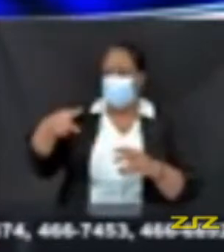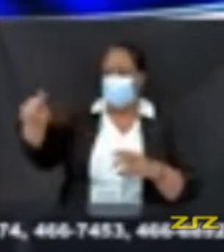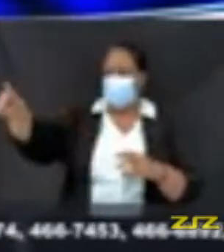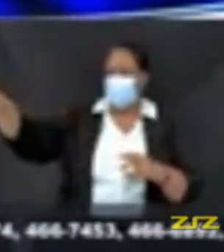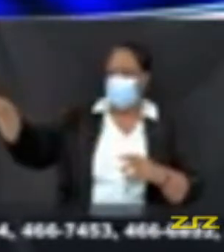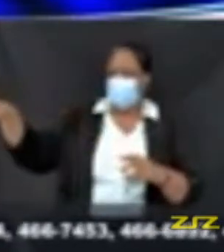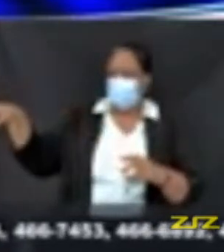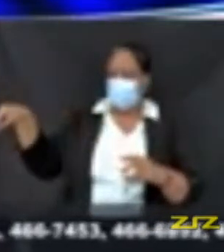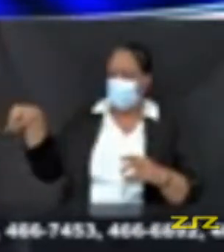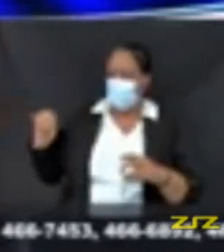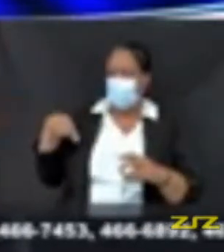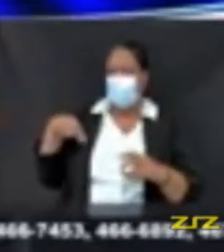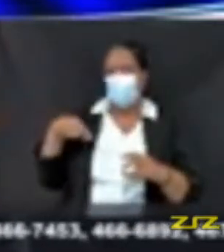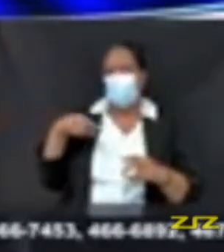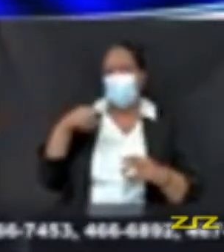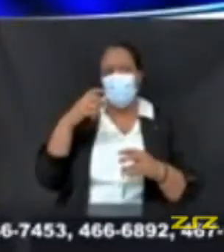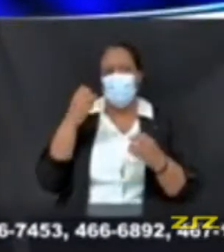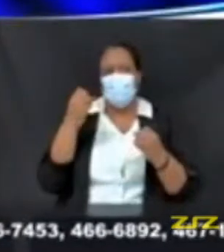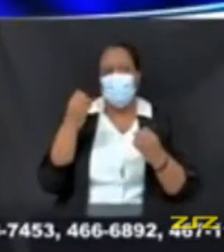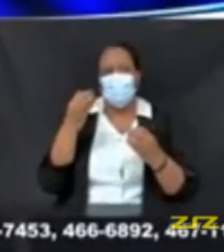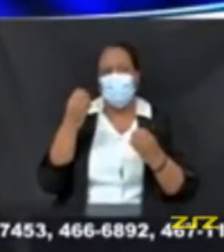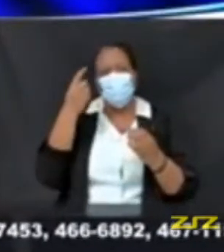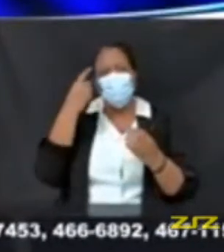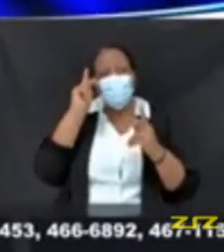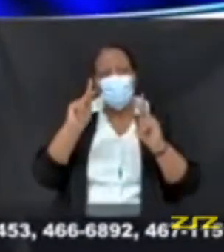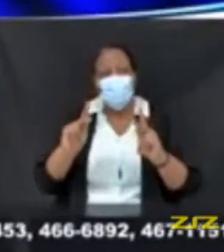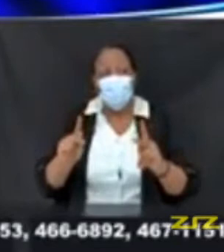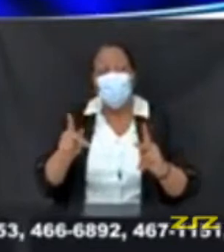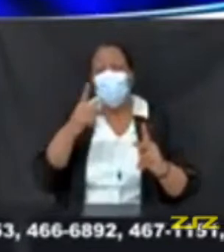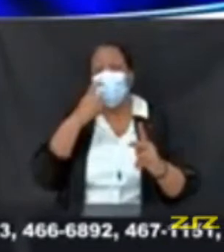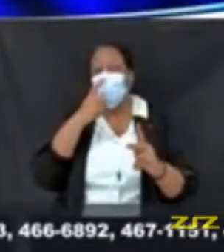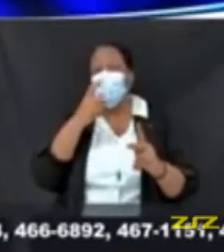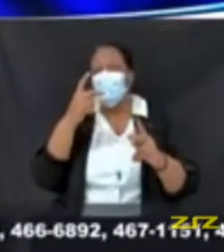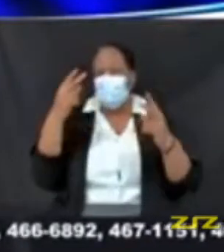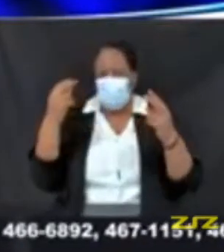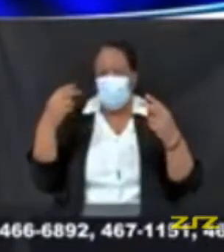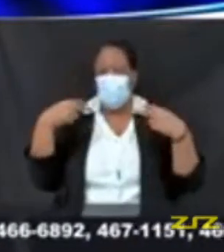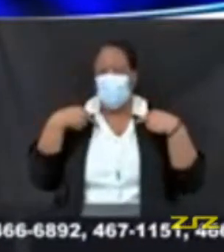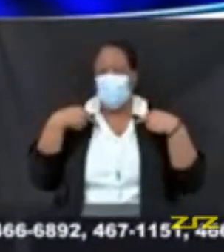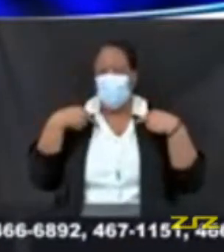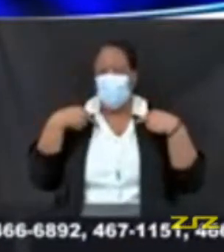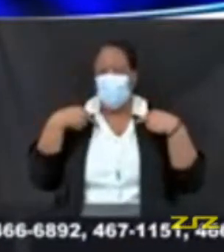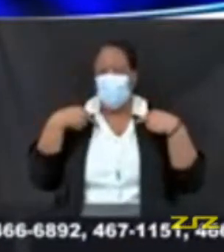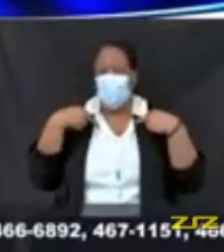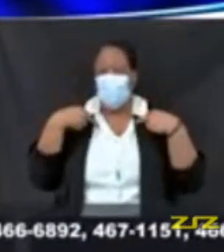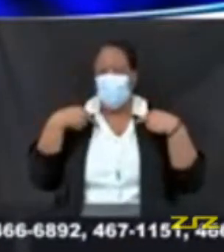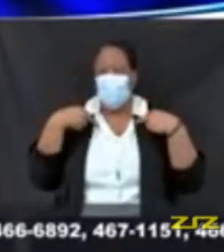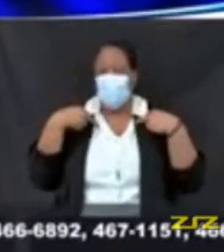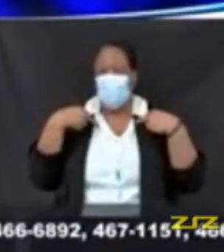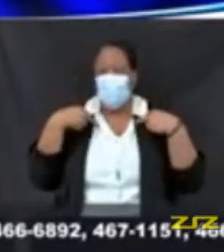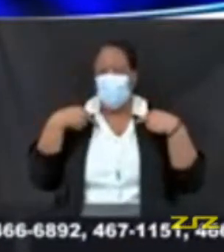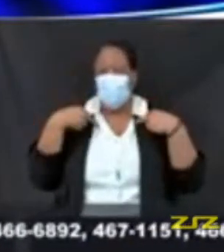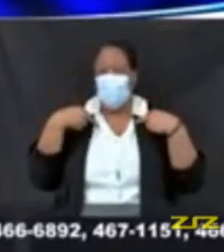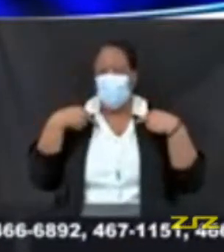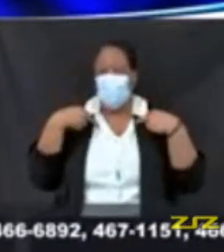medical space. They are constructed with highly durable material that is resistant